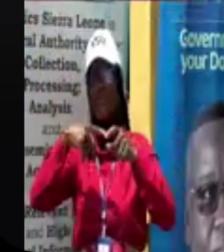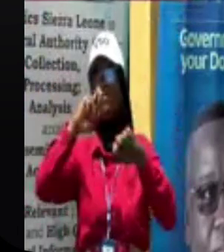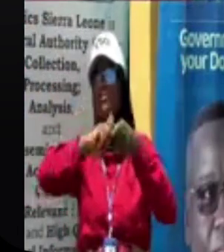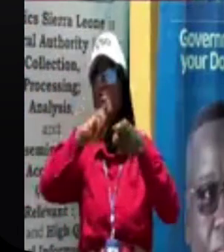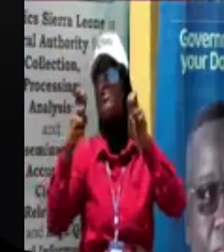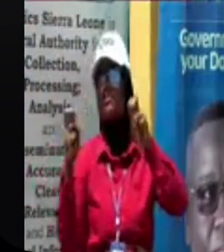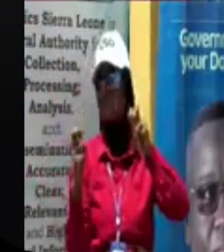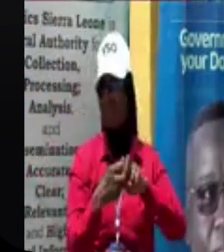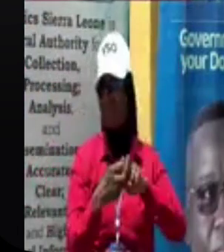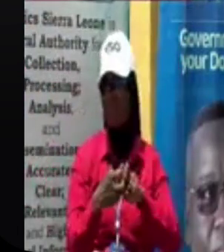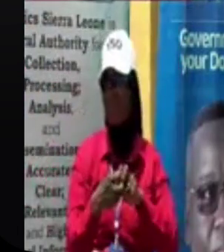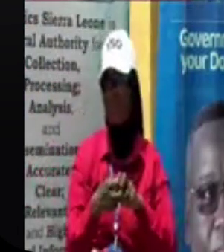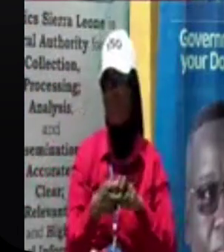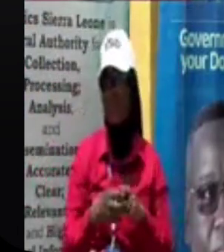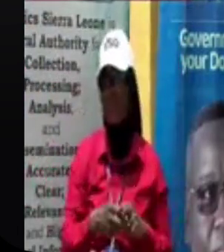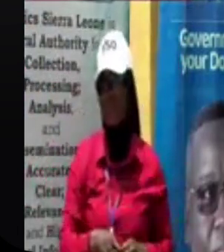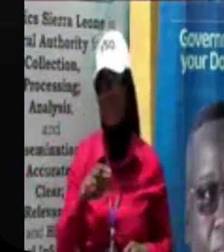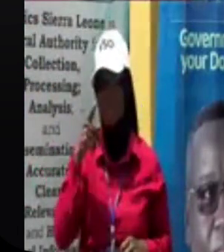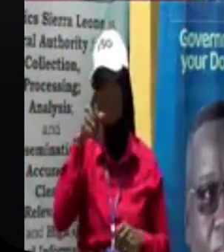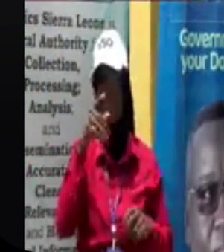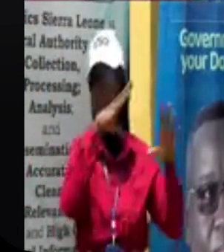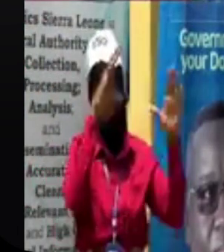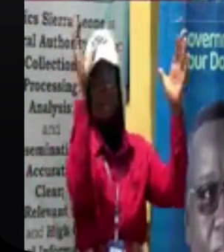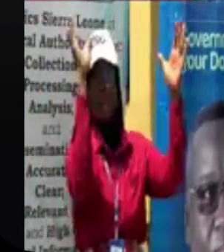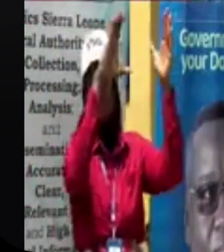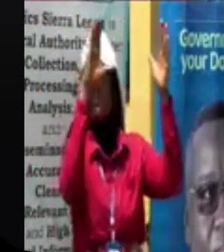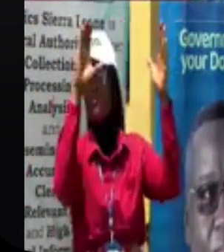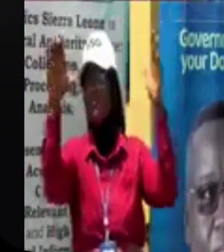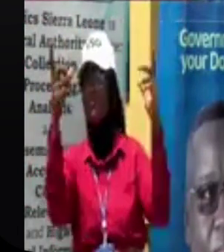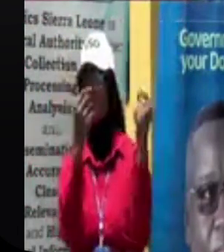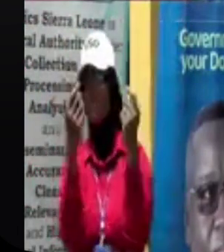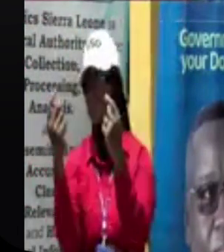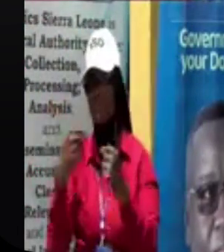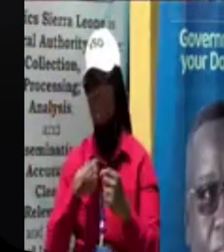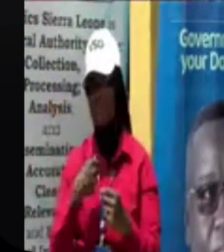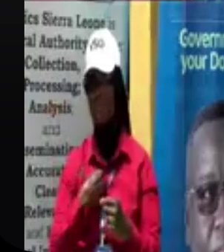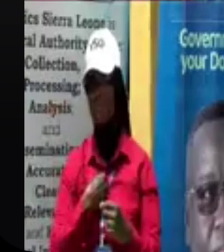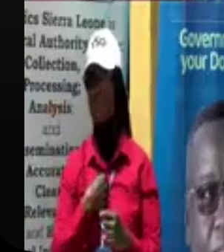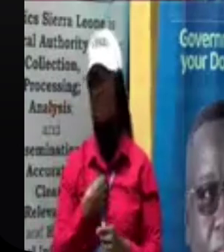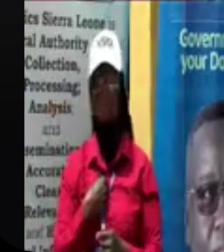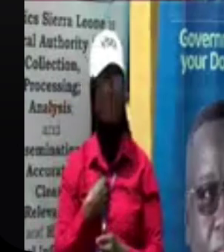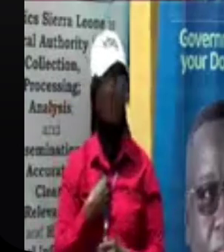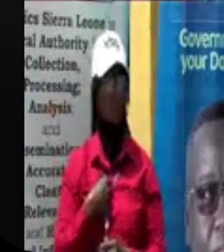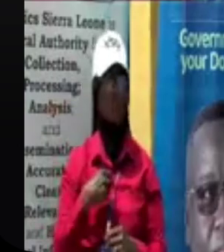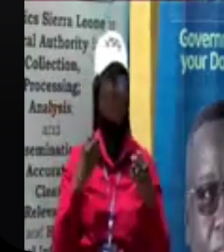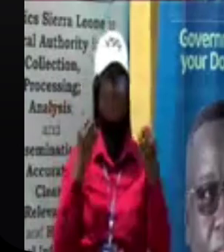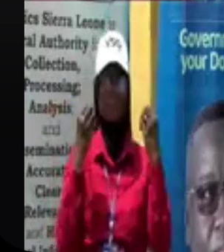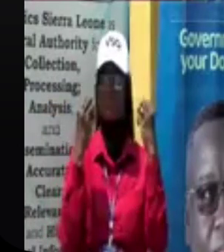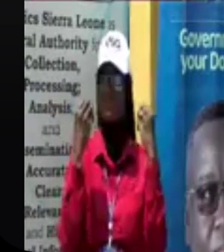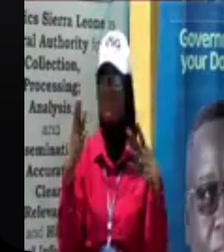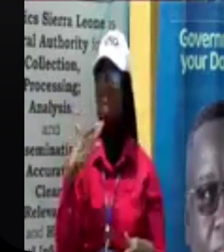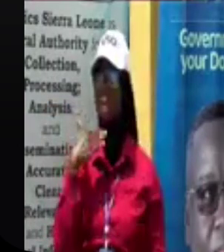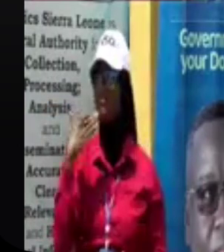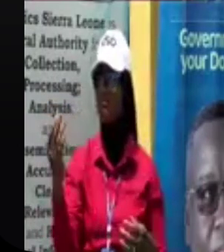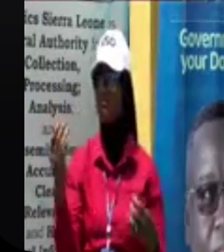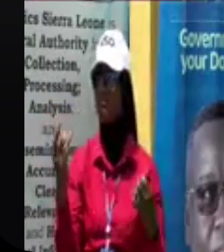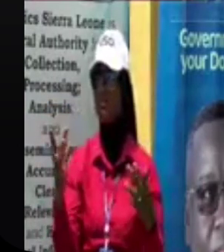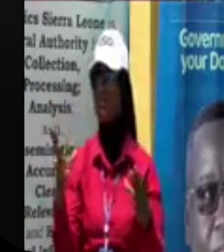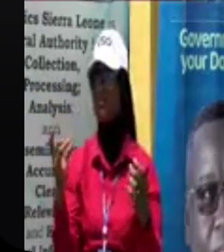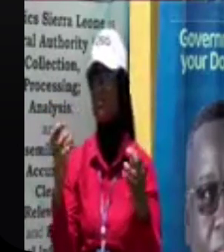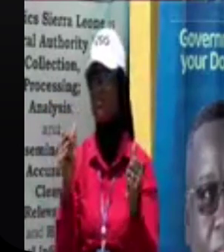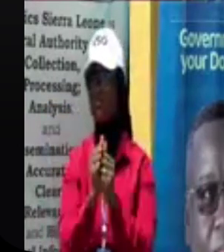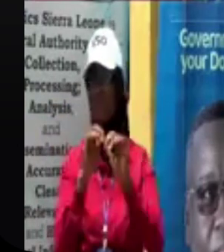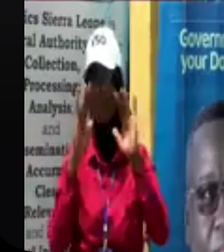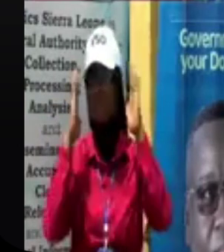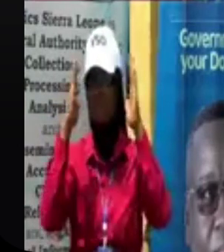issue of them transformers and other things, them I believe say lack of communication is very, very serious